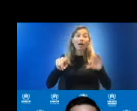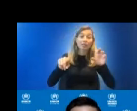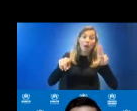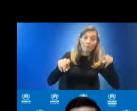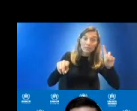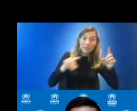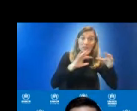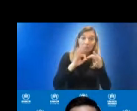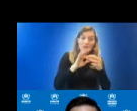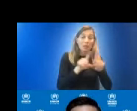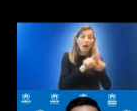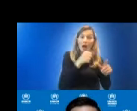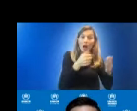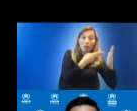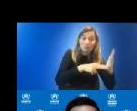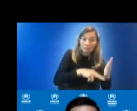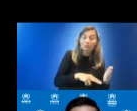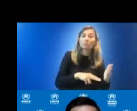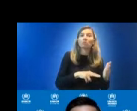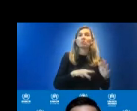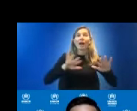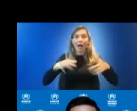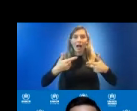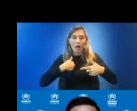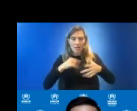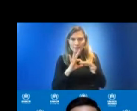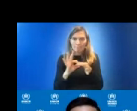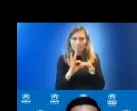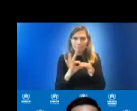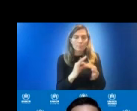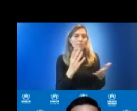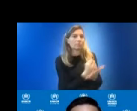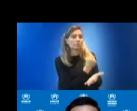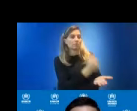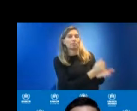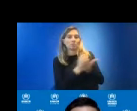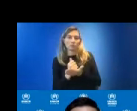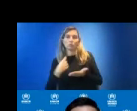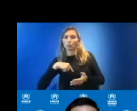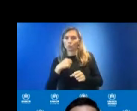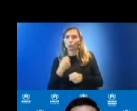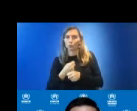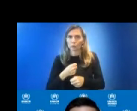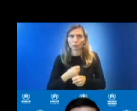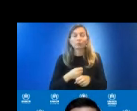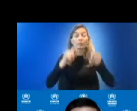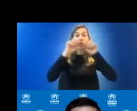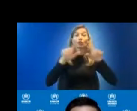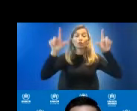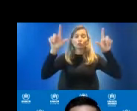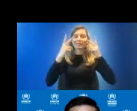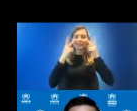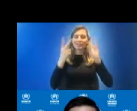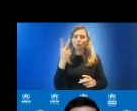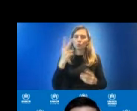but also other UN human rights mechanisms useful for our work. I have on the screen two documents, which